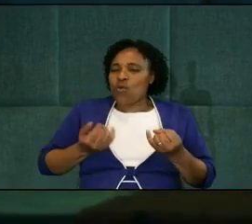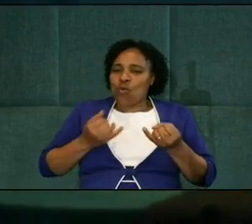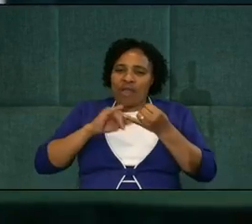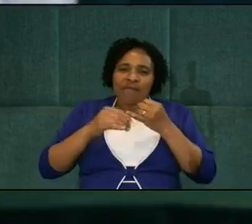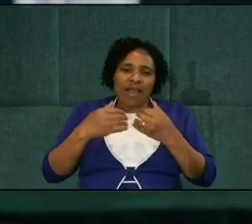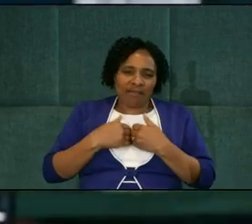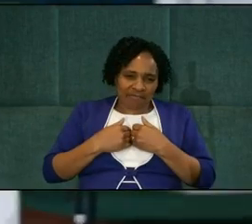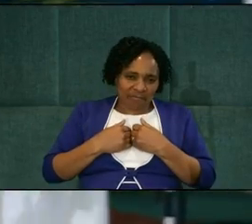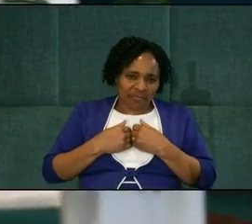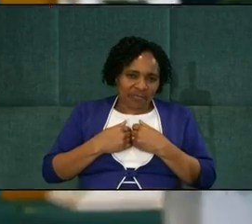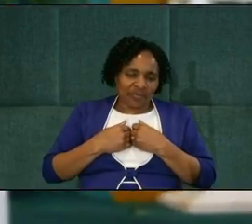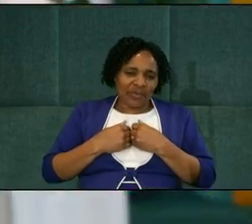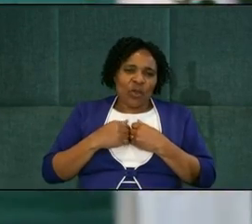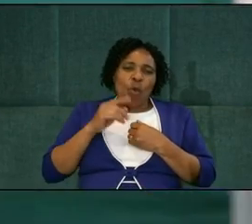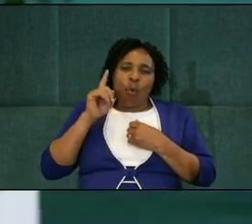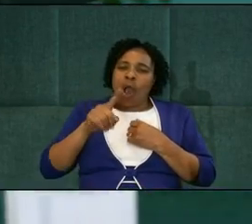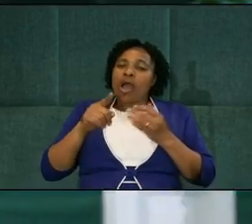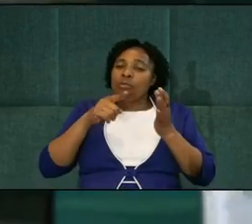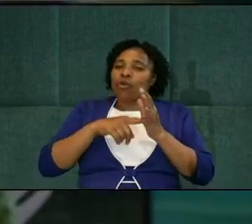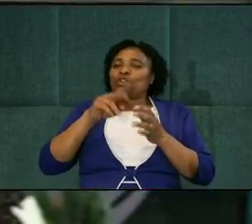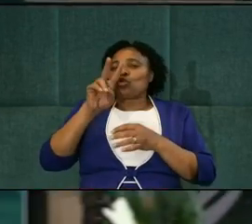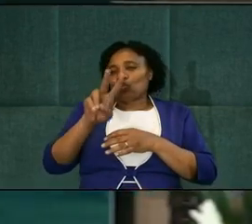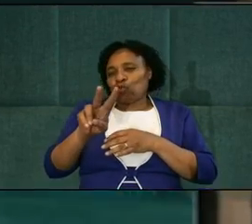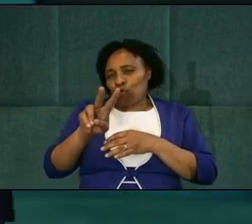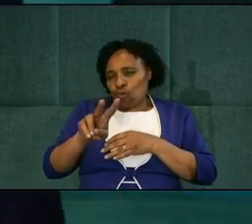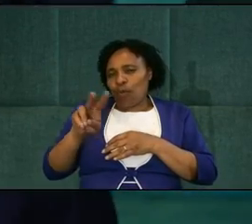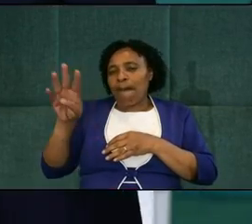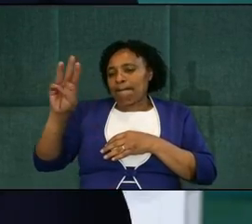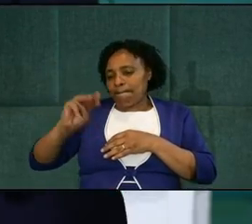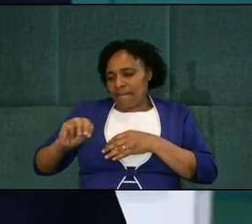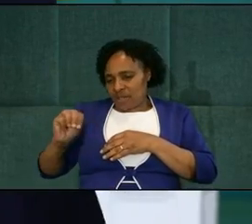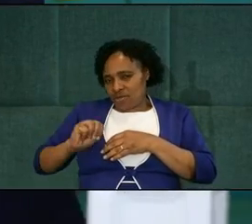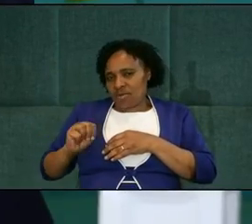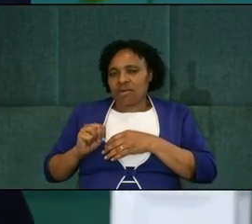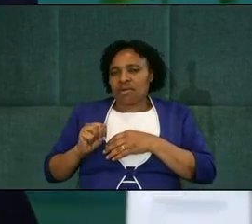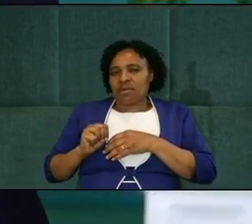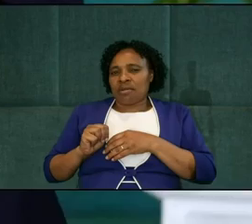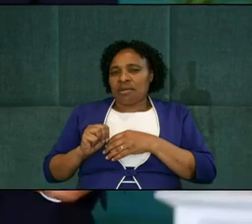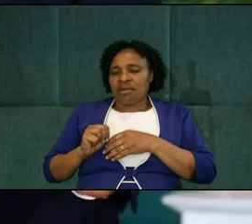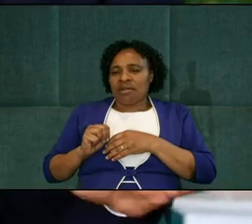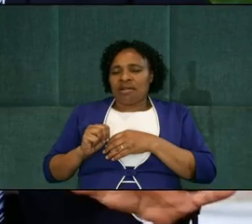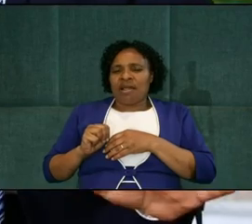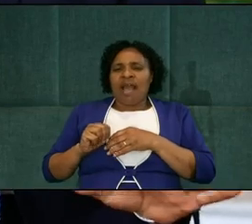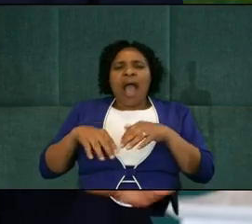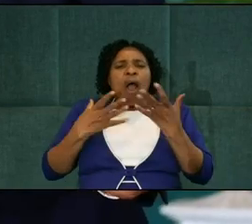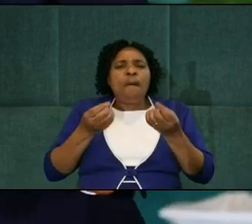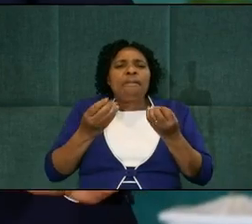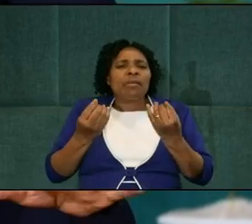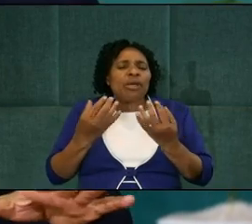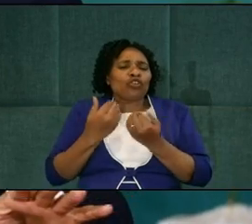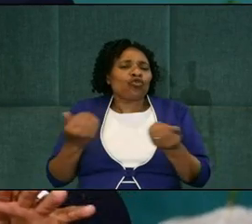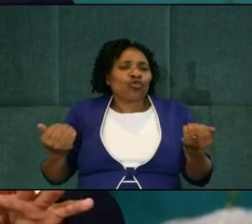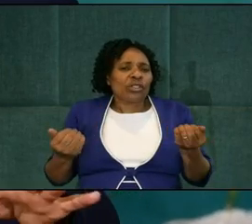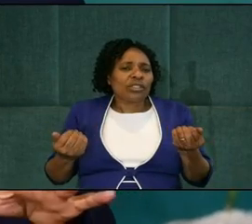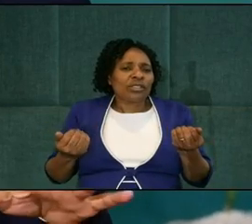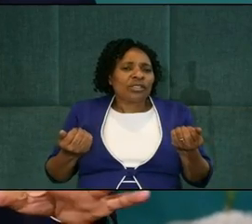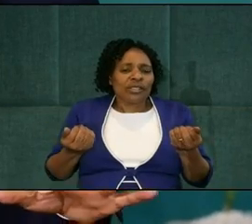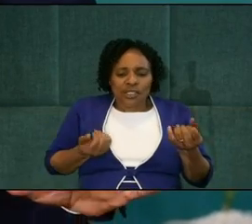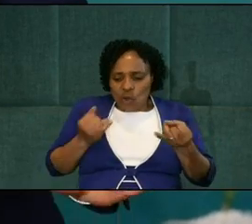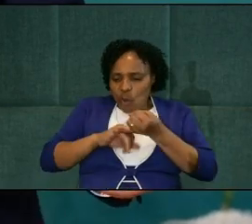So it would be at least 1.2 million. Now let's add in the children. Now, how many children you think each couple